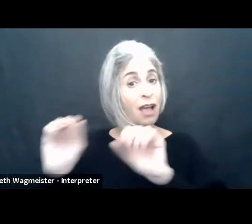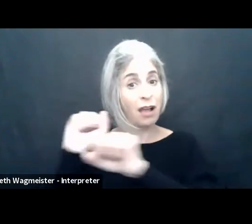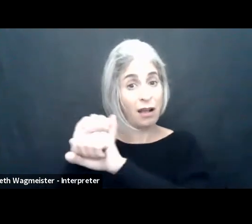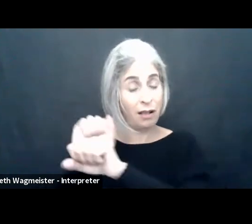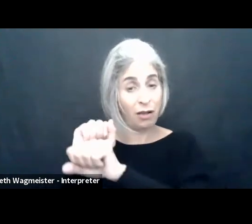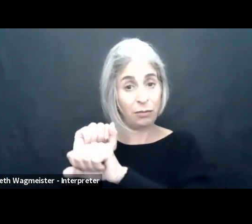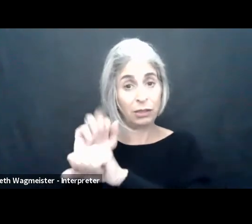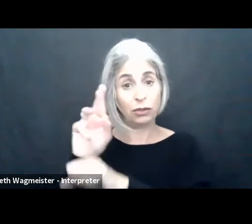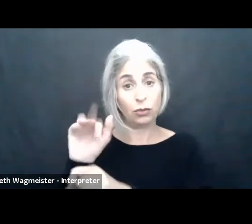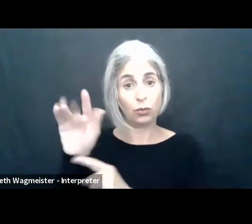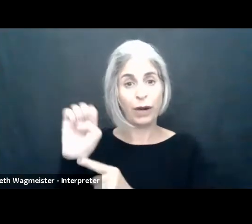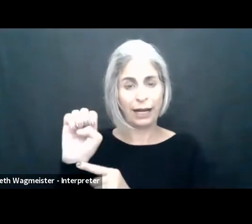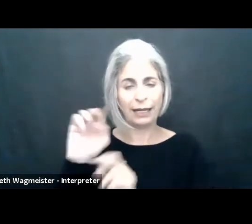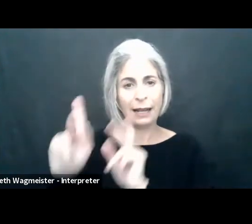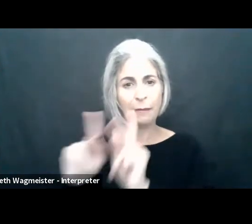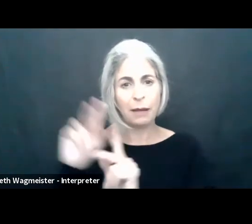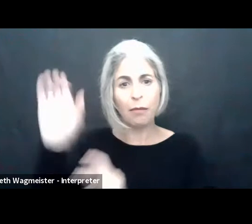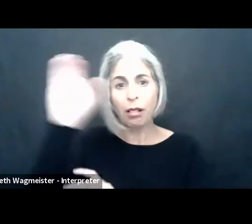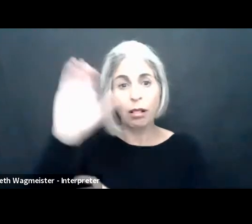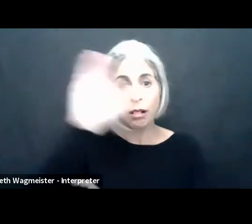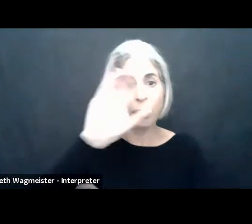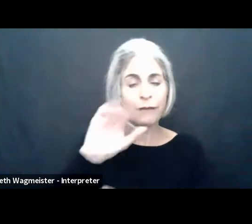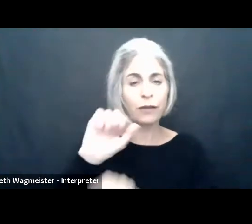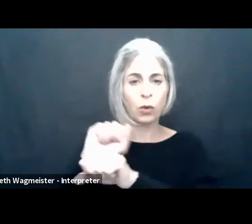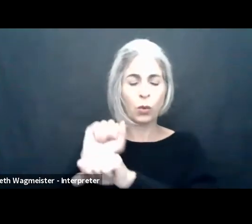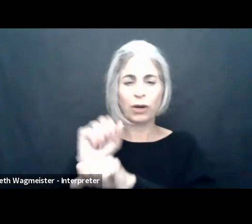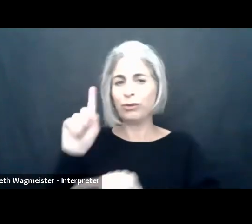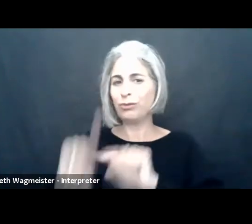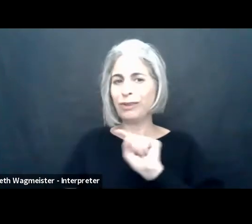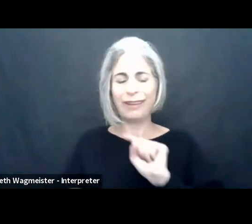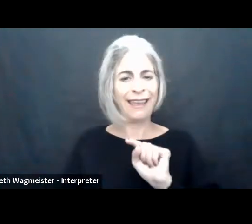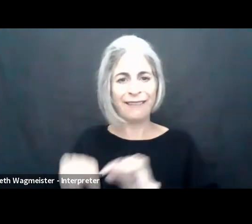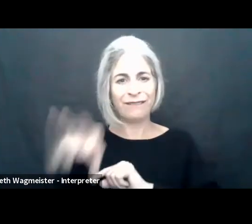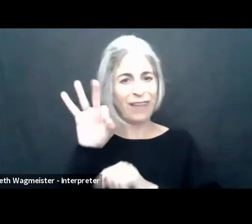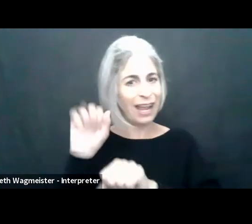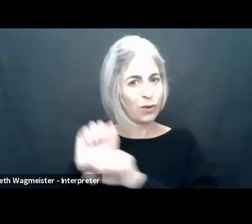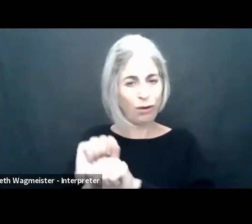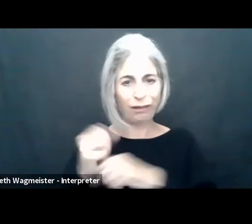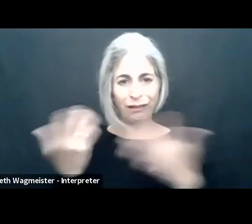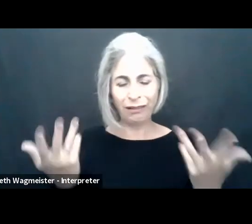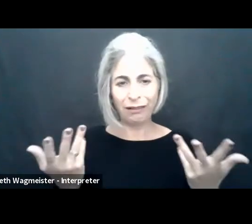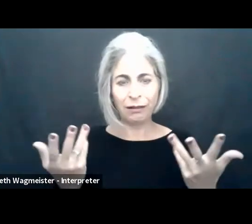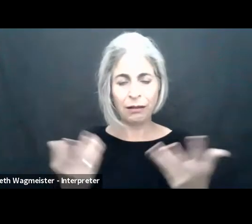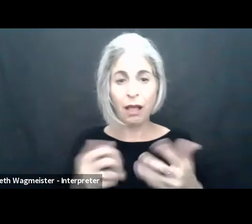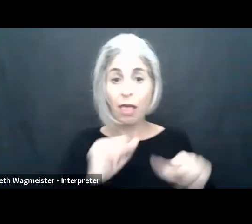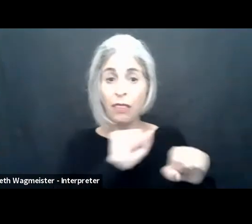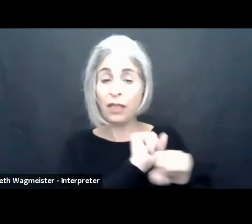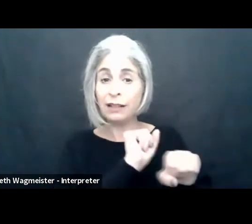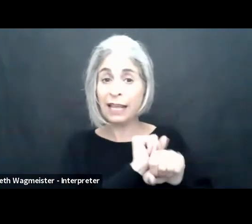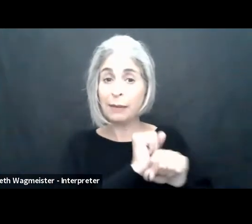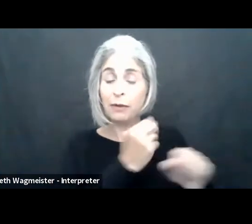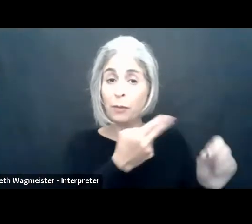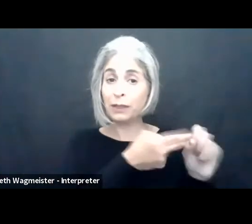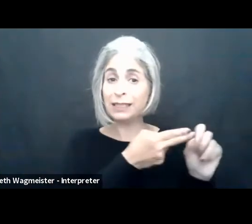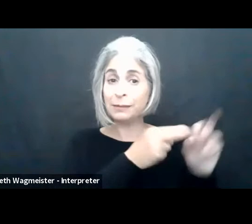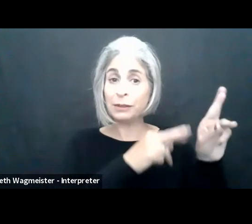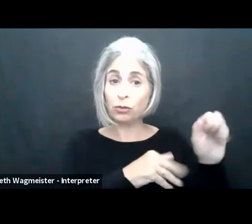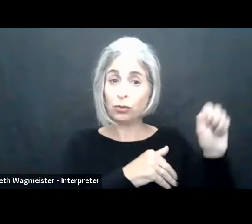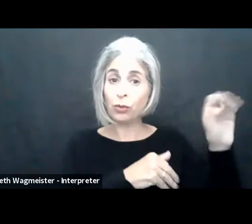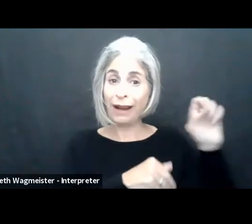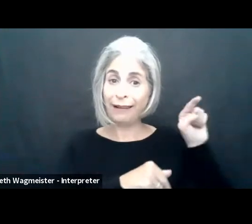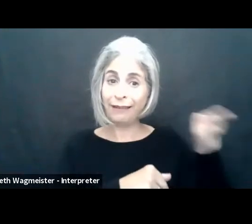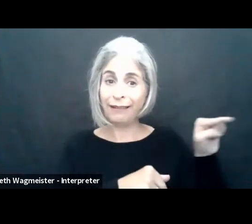is people looking for work who cannot find work. The labor force participation rate